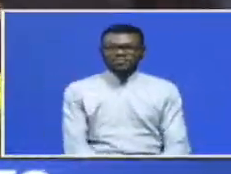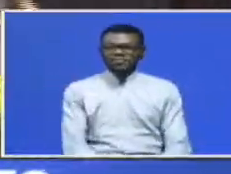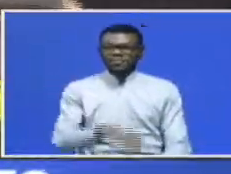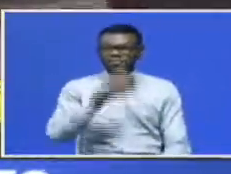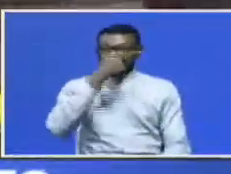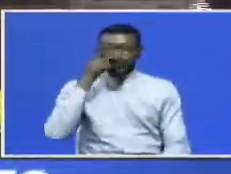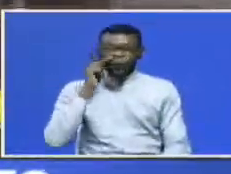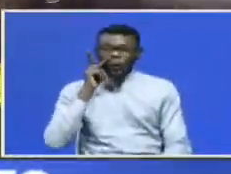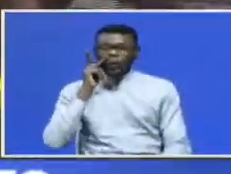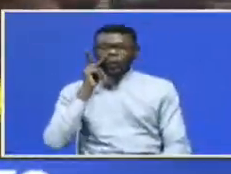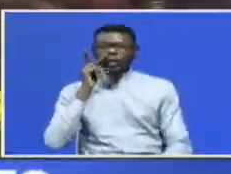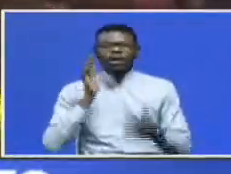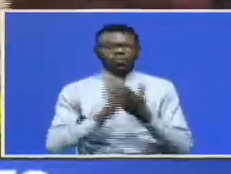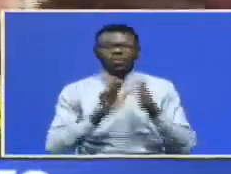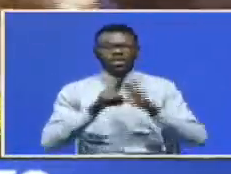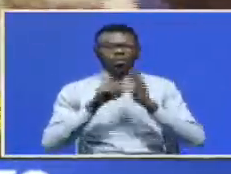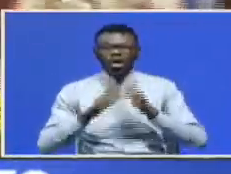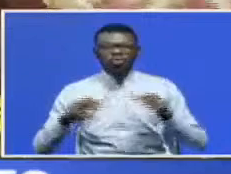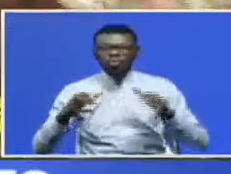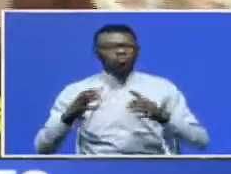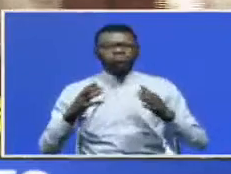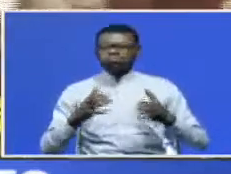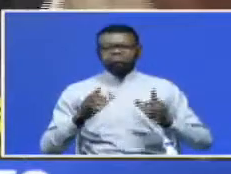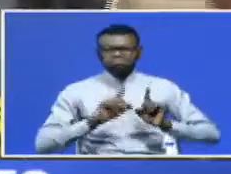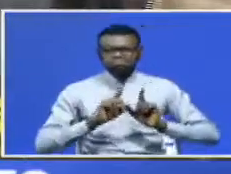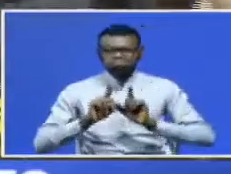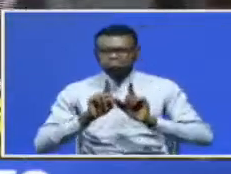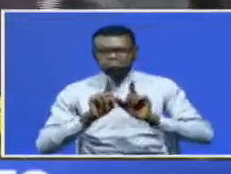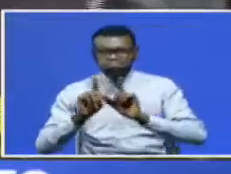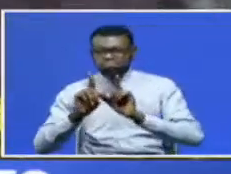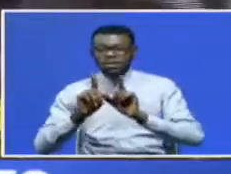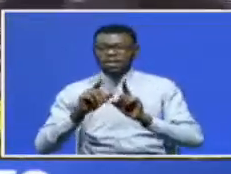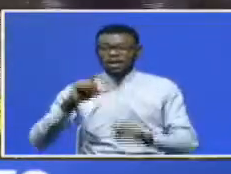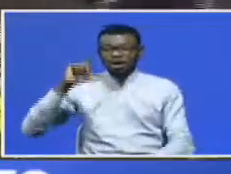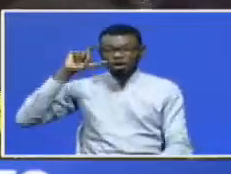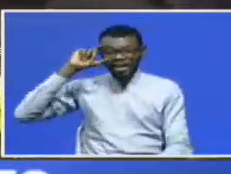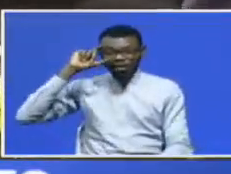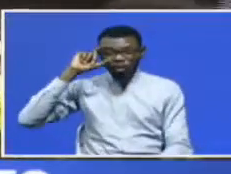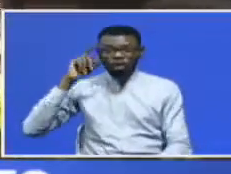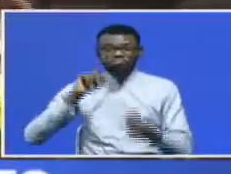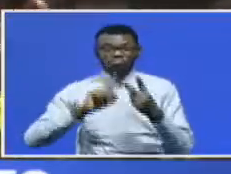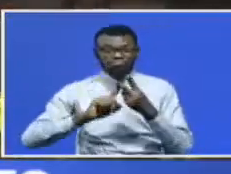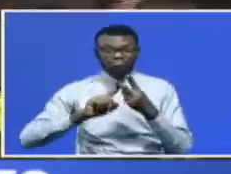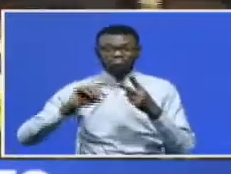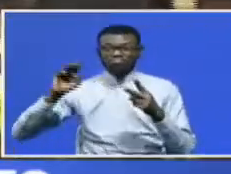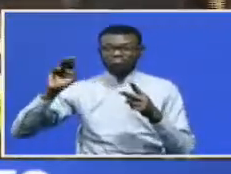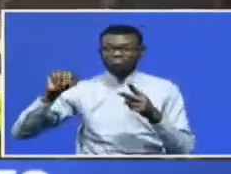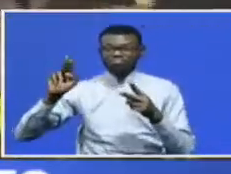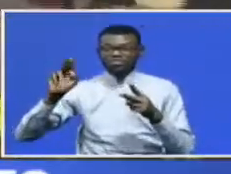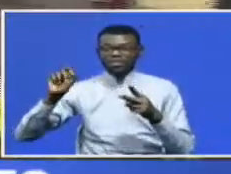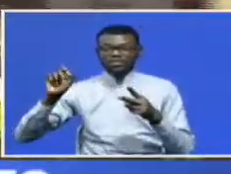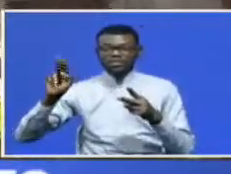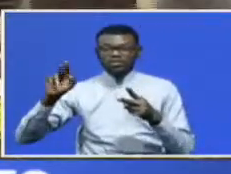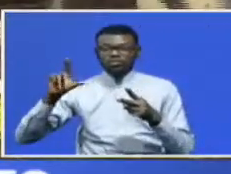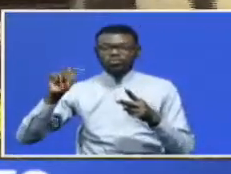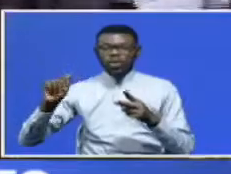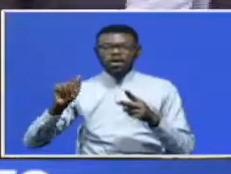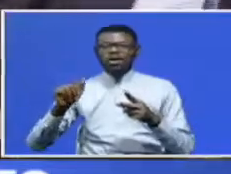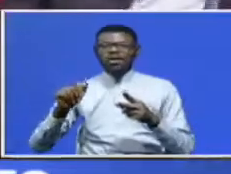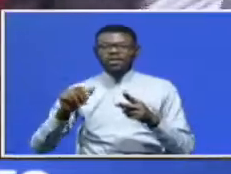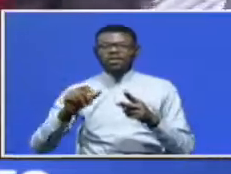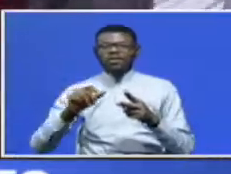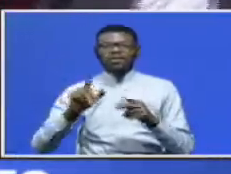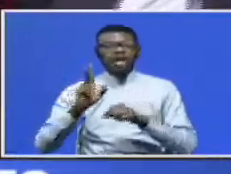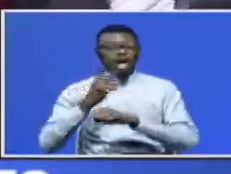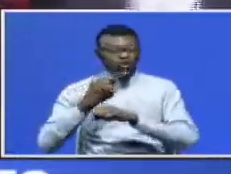Kalonzo, flanked by a battery of lawyers led by senior counsel James Orengo and Makueni Senator Mutula Kilonzo Jr., emerged 2 hours